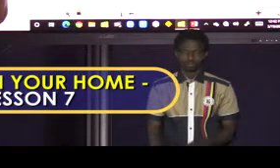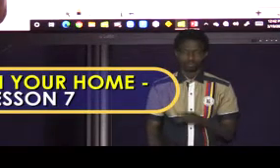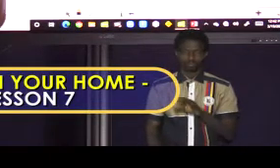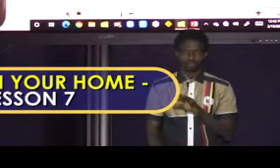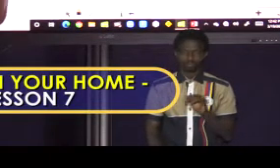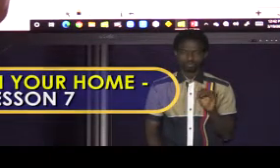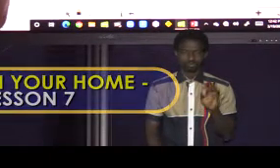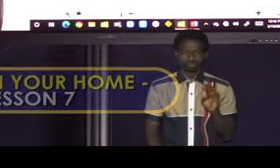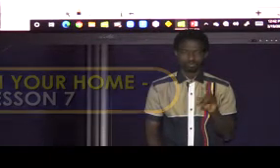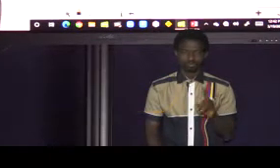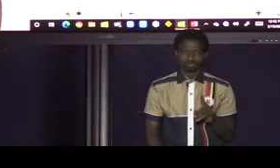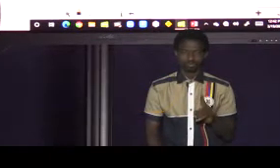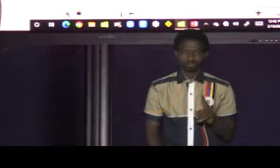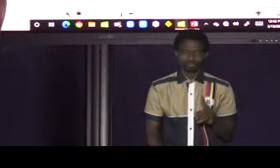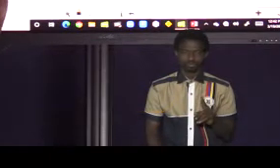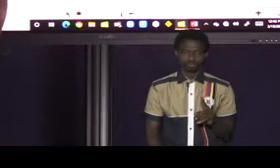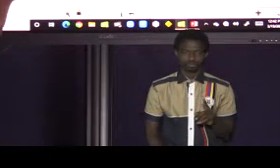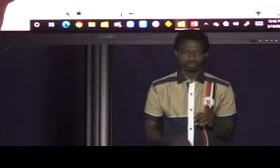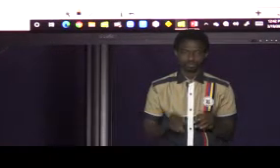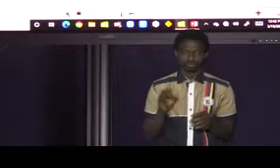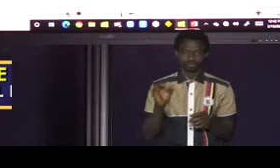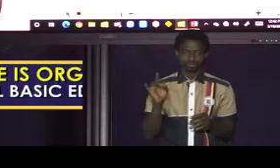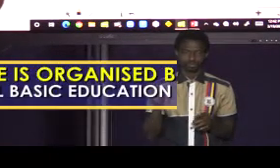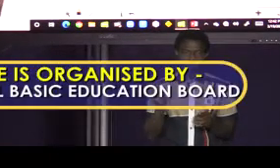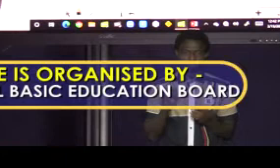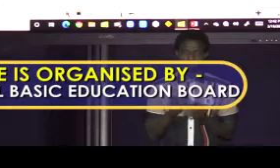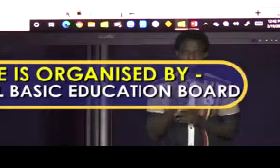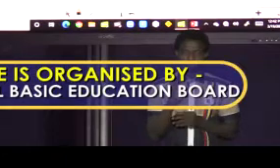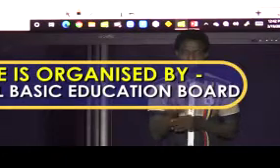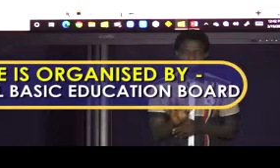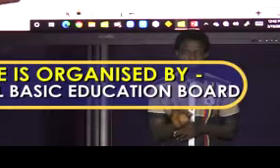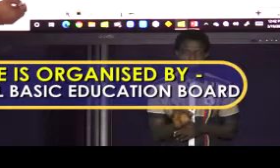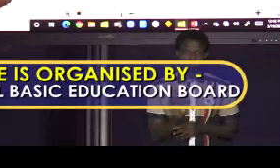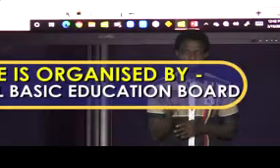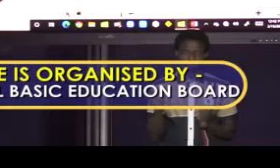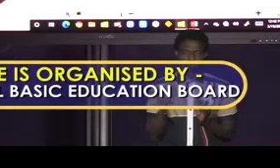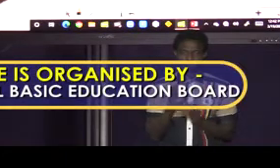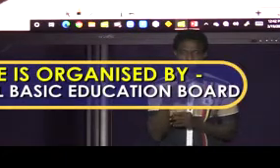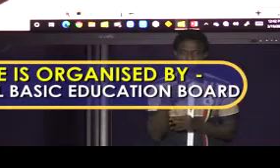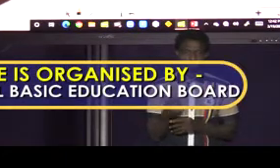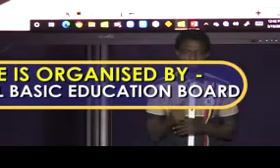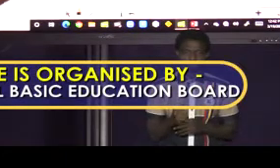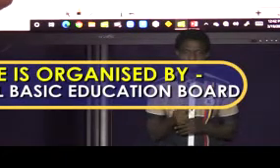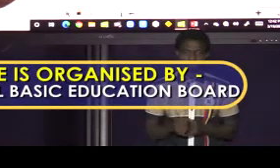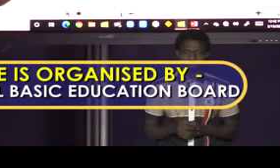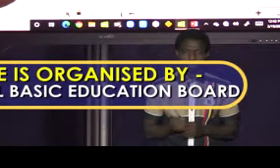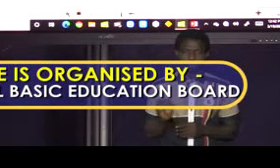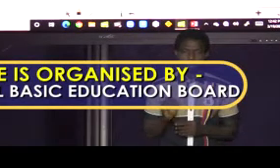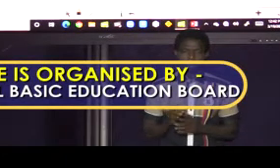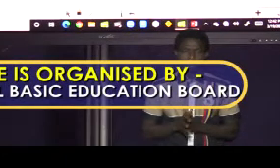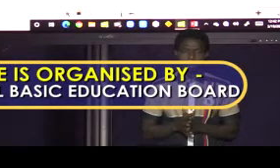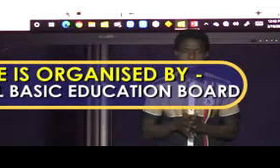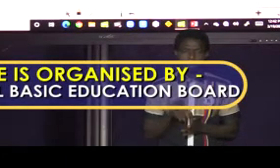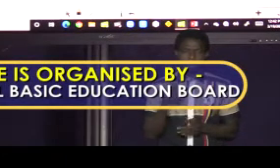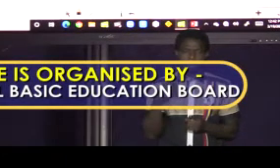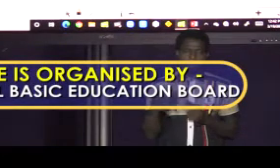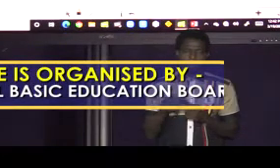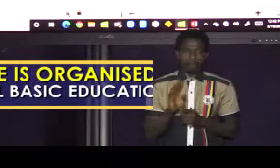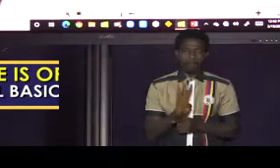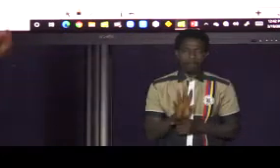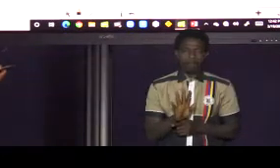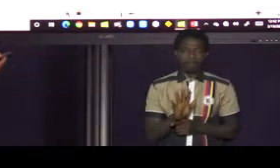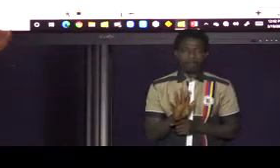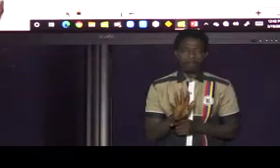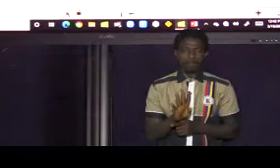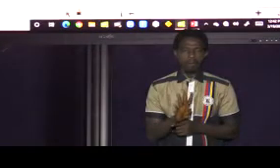48, 61, 71. Of course, 8 plus 1 is 9. 9 plus 1 is 10. write 0 to group 1. 1